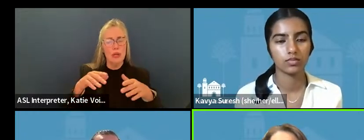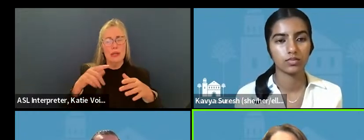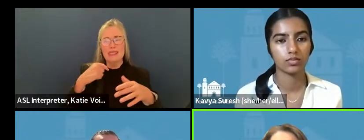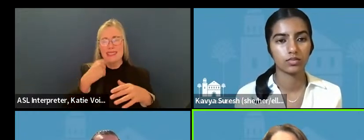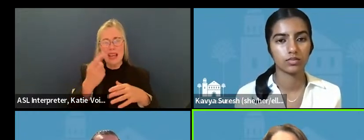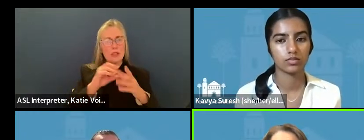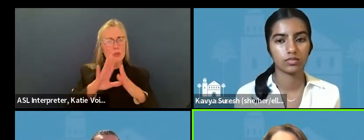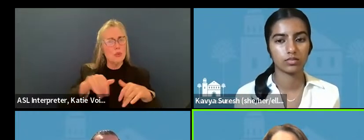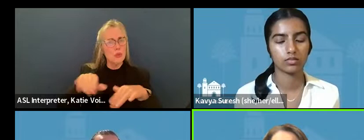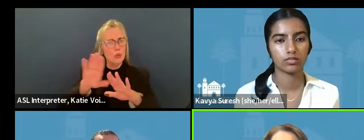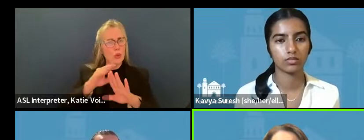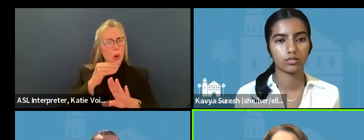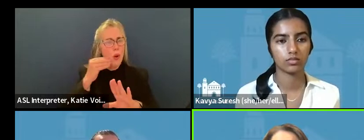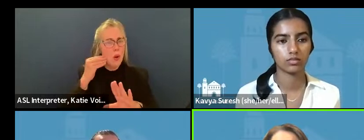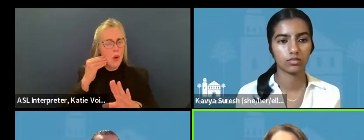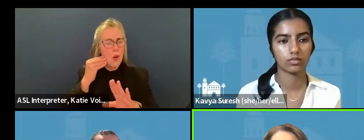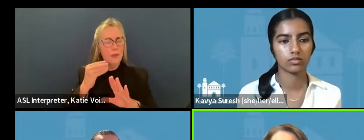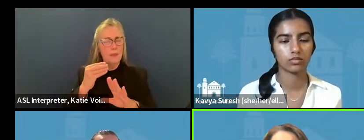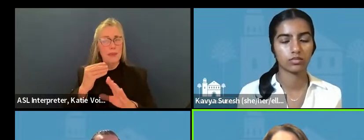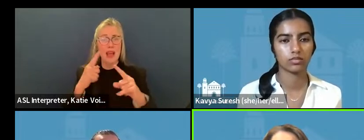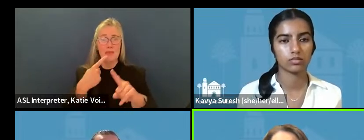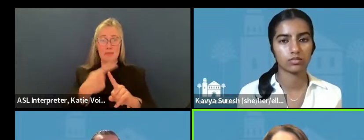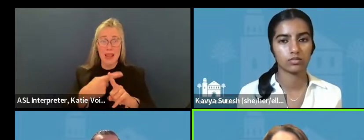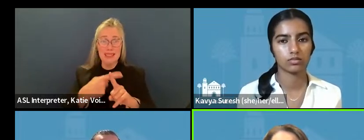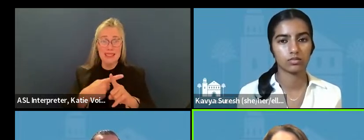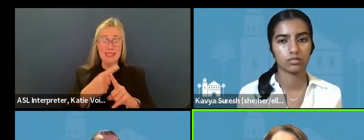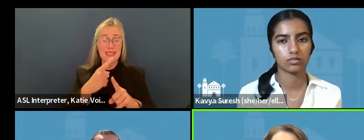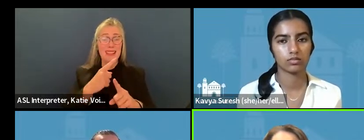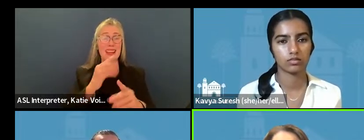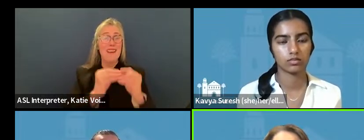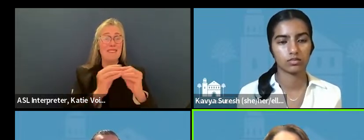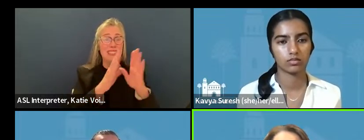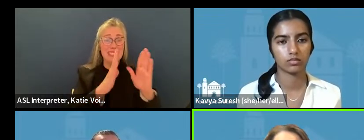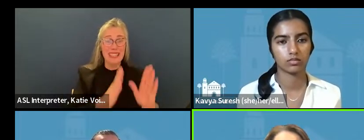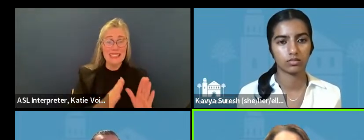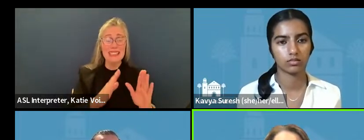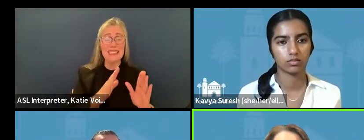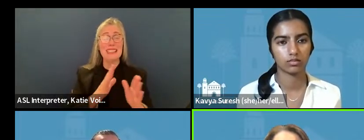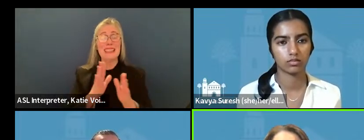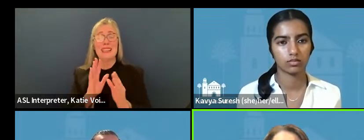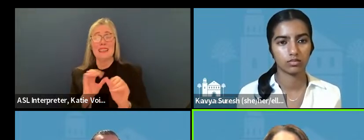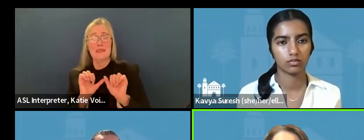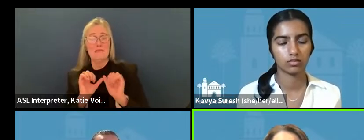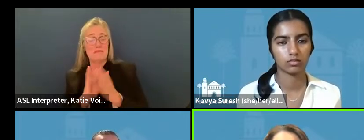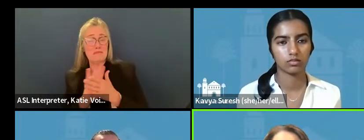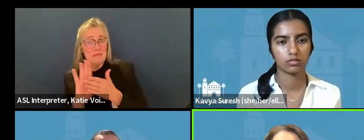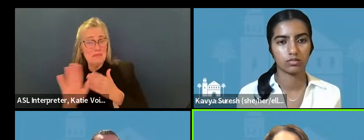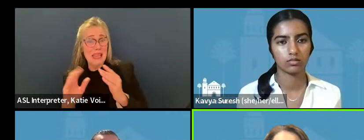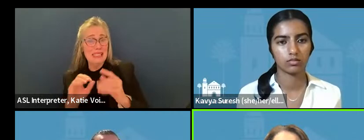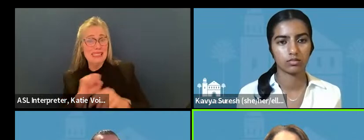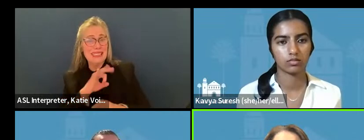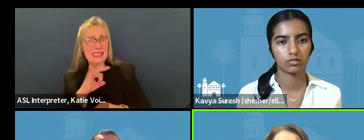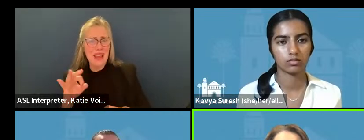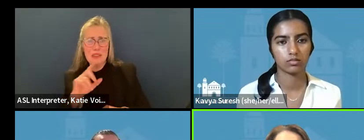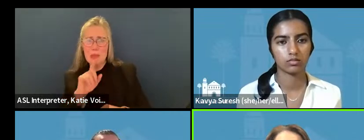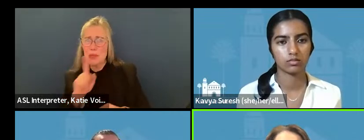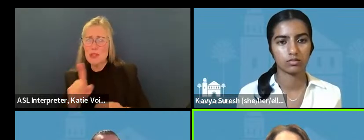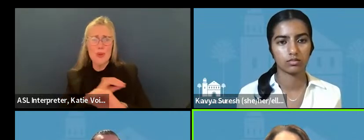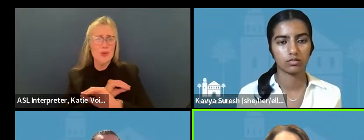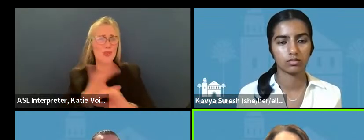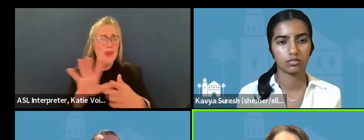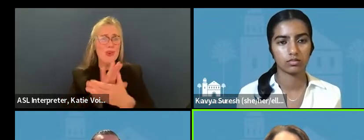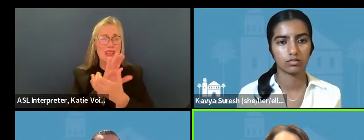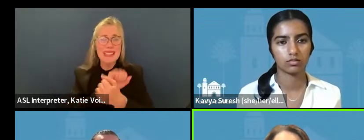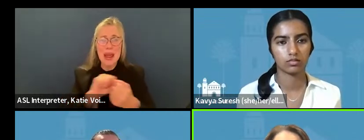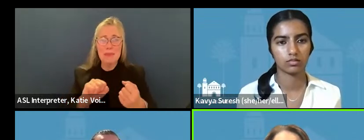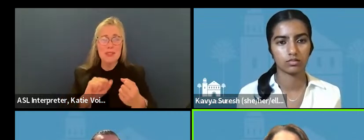our facilities maintenance staff who have been key to ensuring that no major damages to lives and property